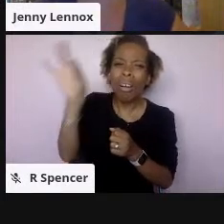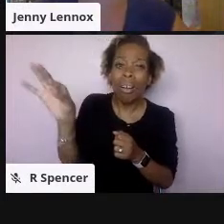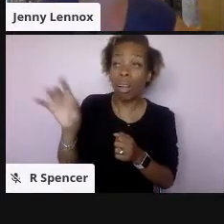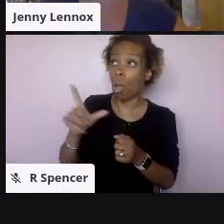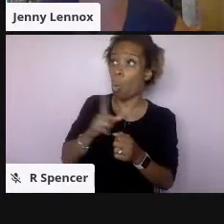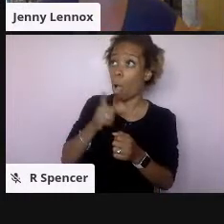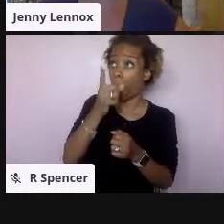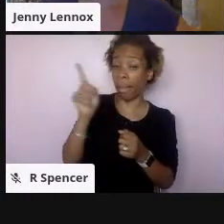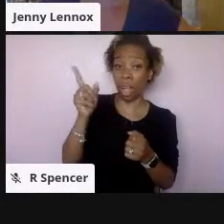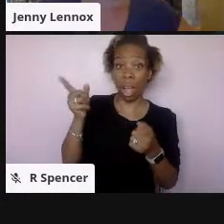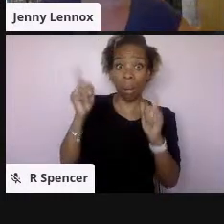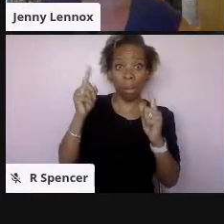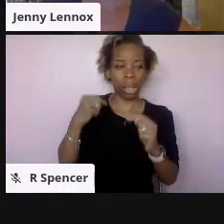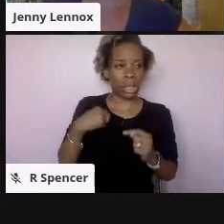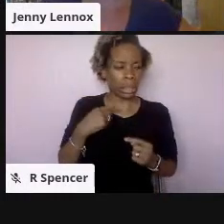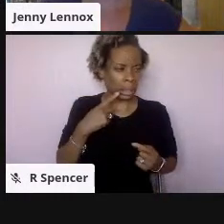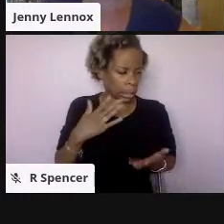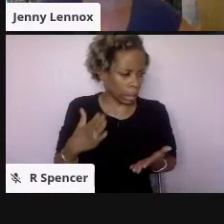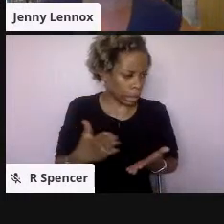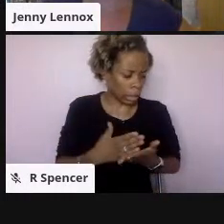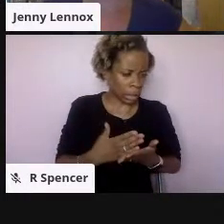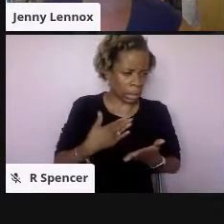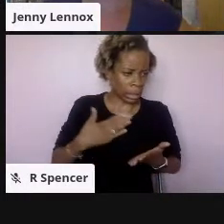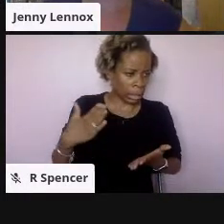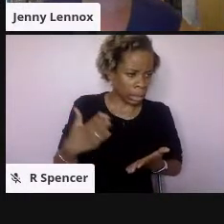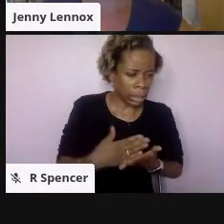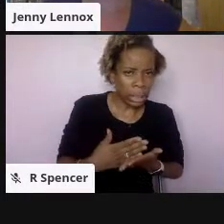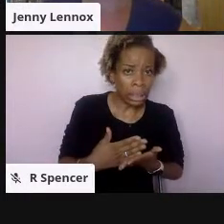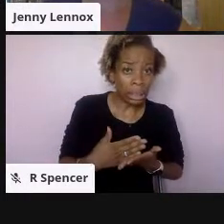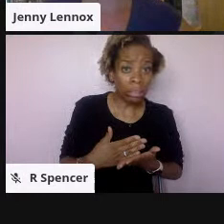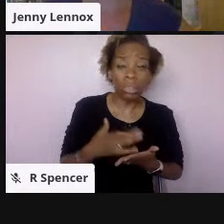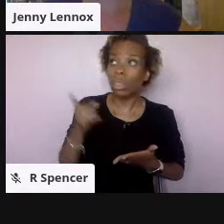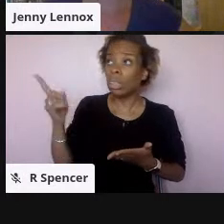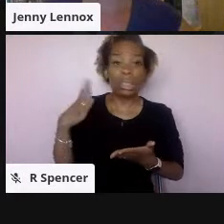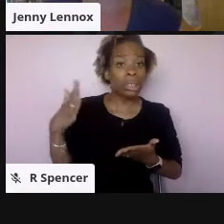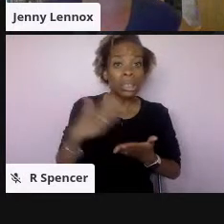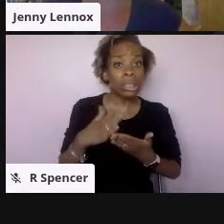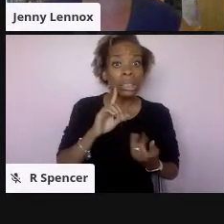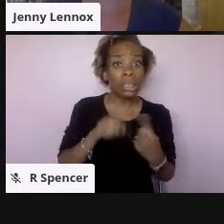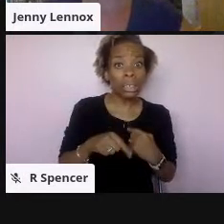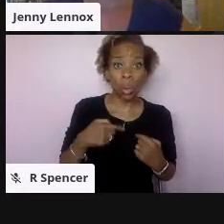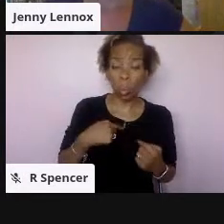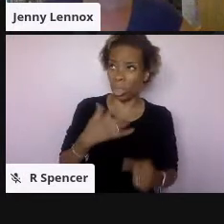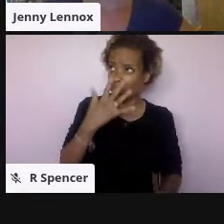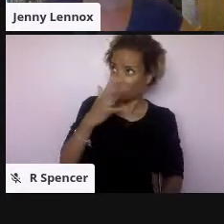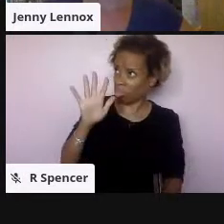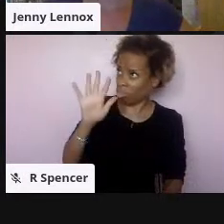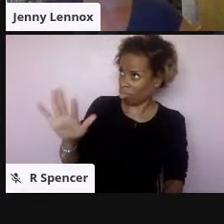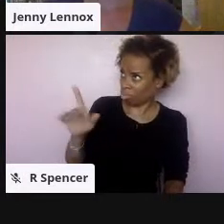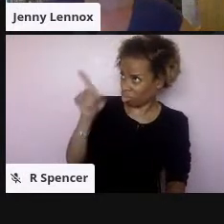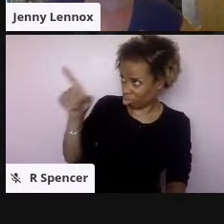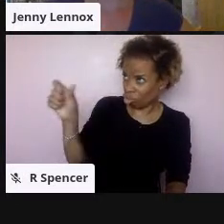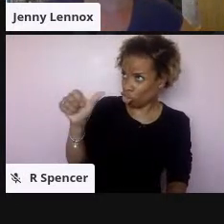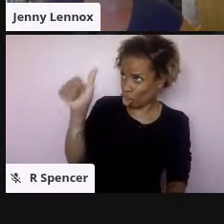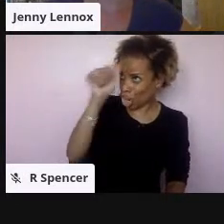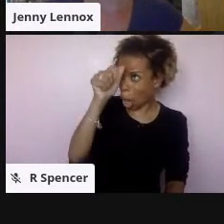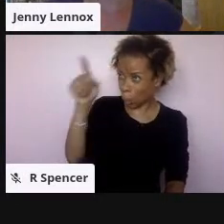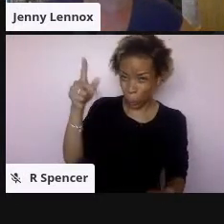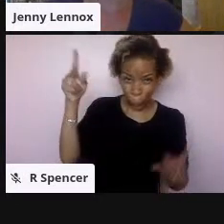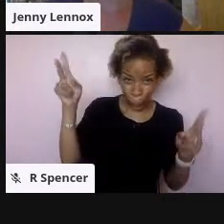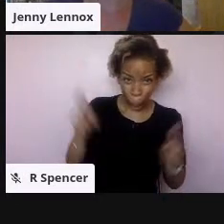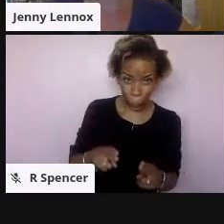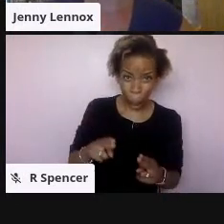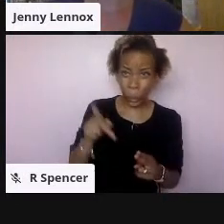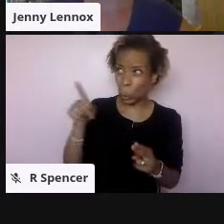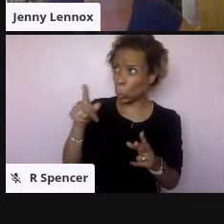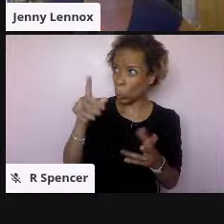and they should have gone off and done it. And frankly, if they can't answer that, there's an opportunity for us to embarrass them and say, look, they're embarking on this process